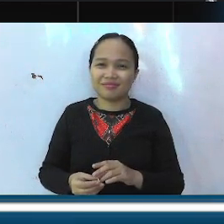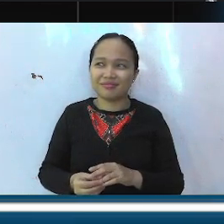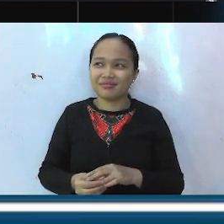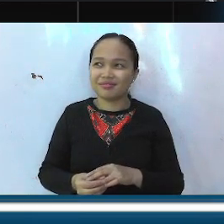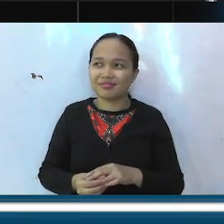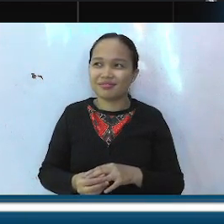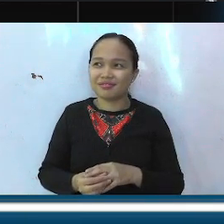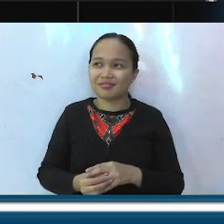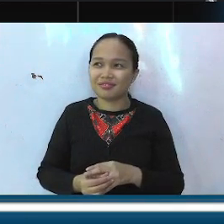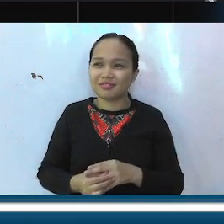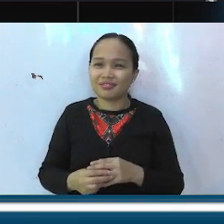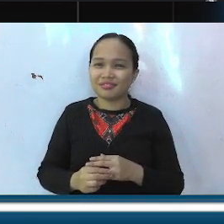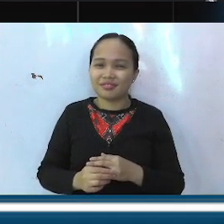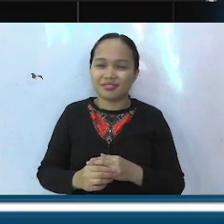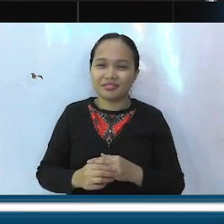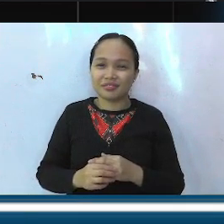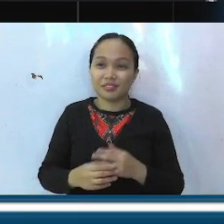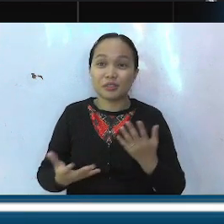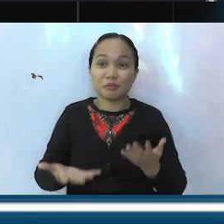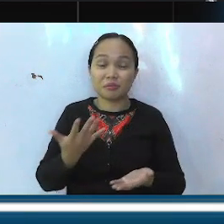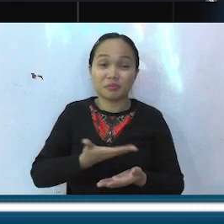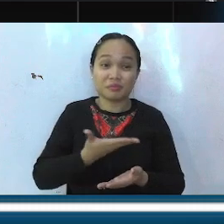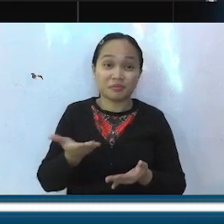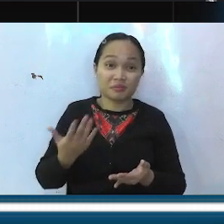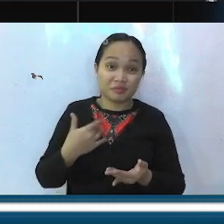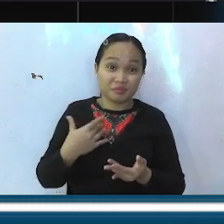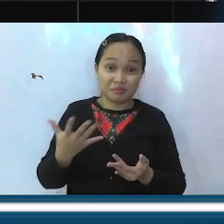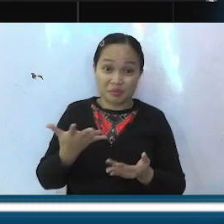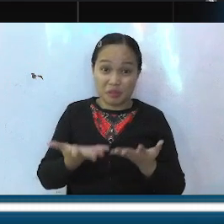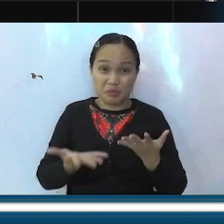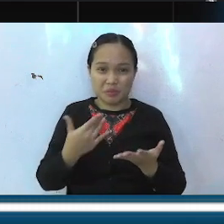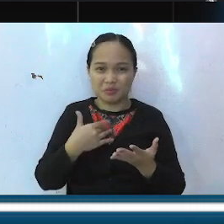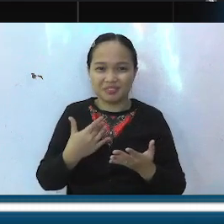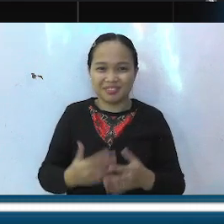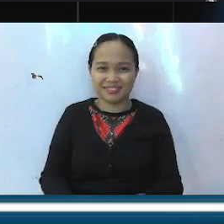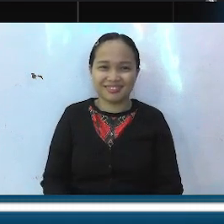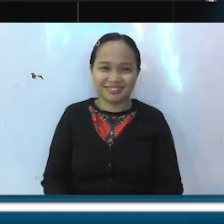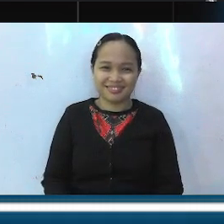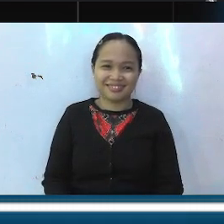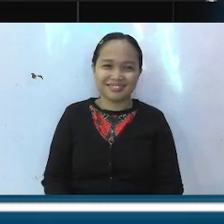an iPad, you know. Yeah. Maybe you're planning to get yours too, you know,